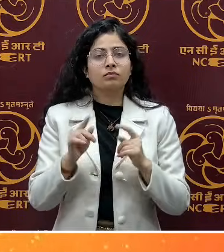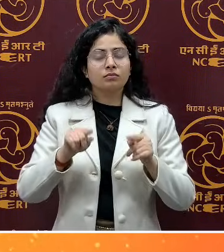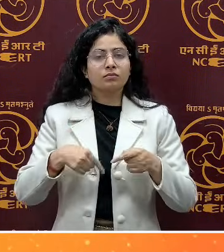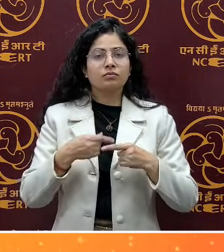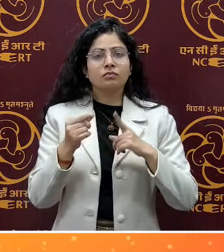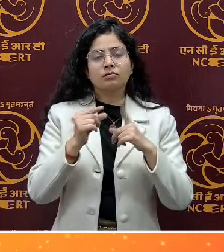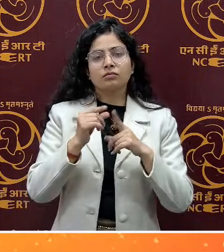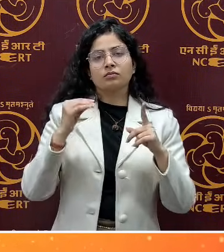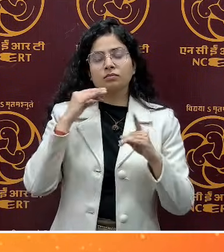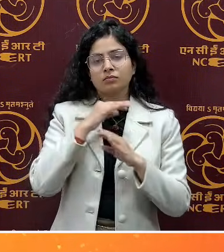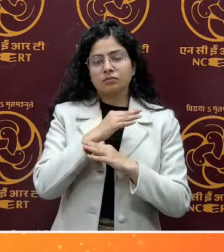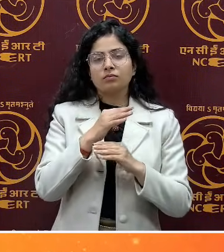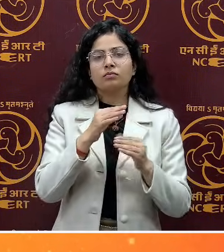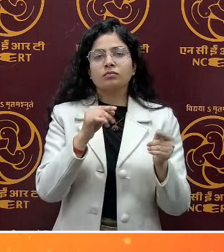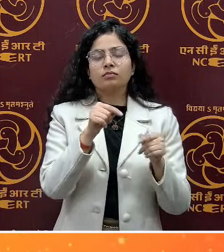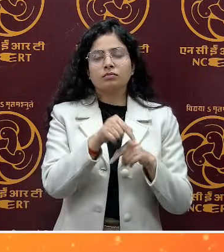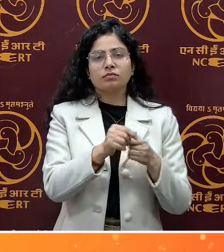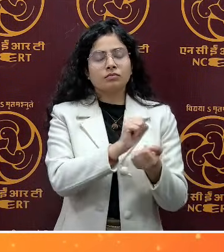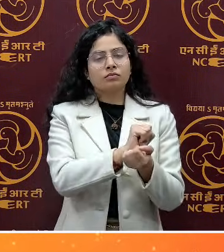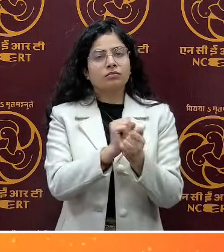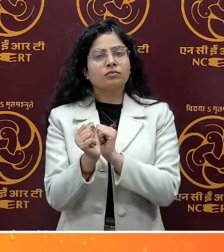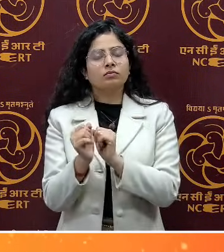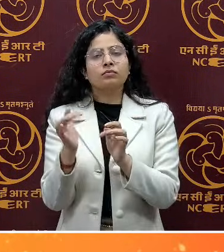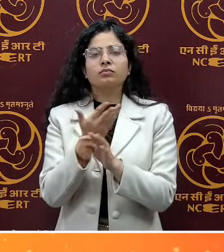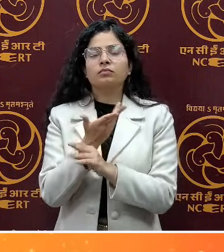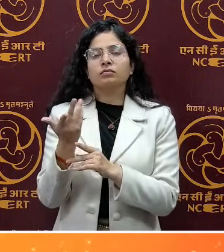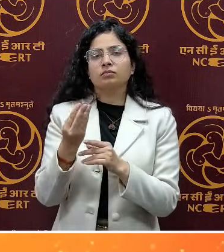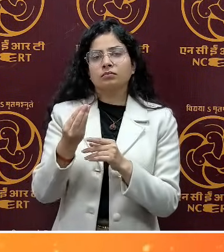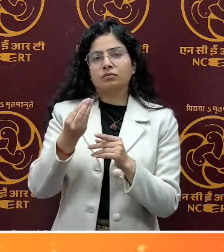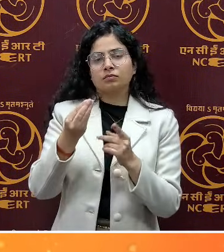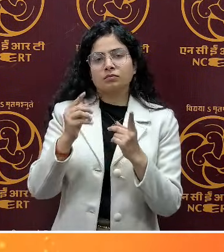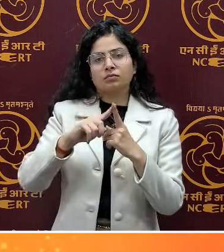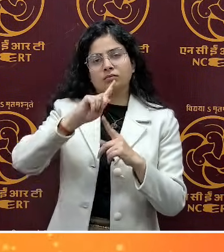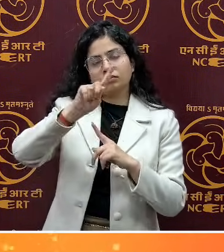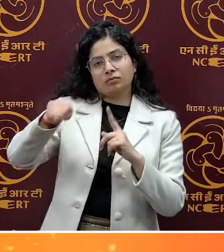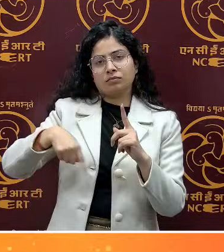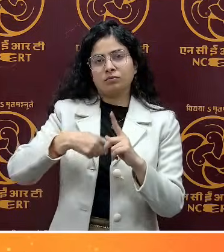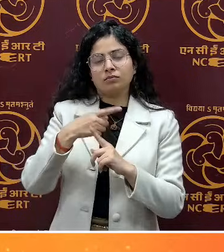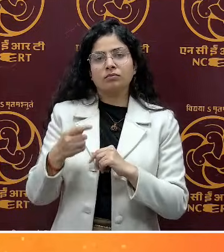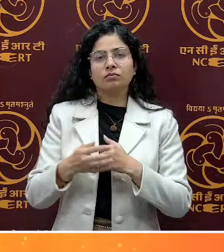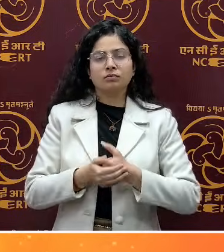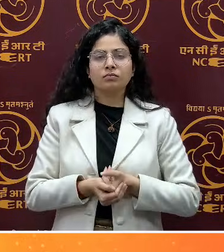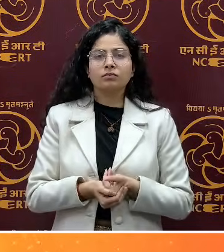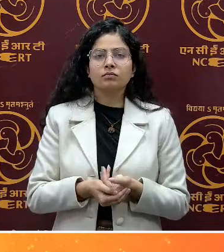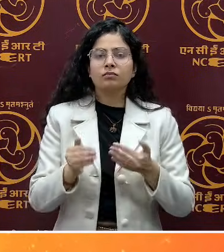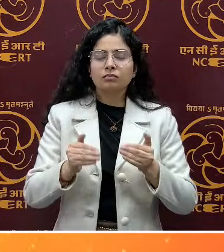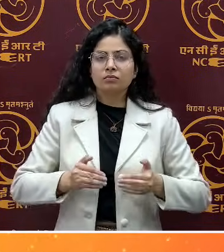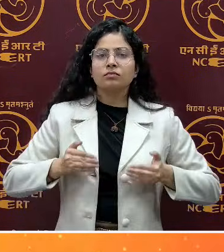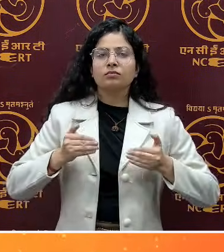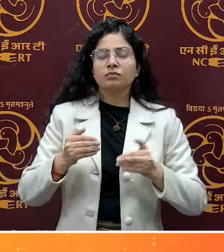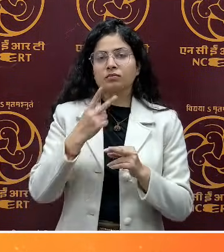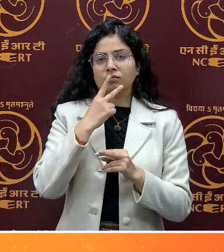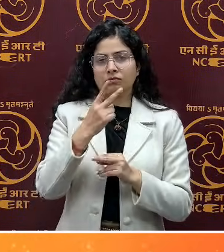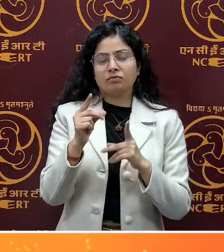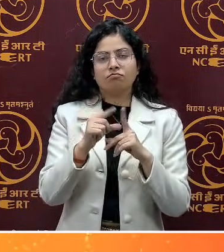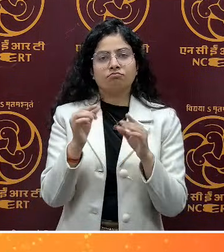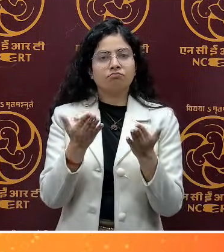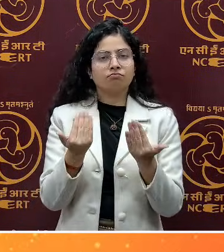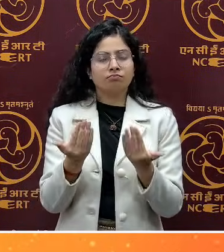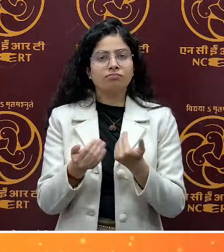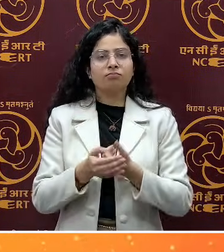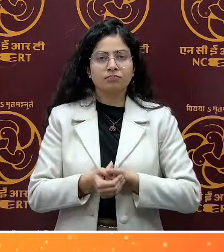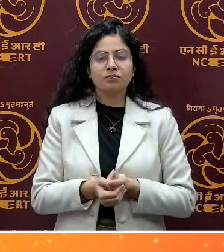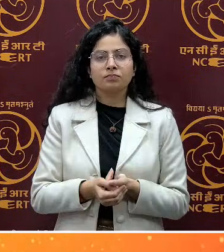and that pollution, that pollutant has turned, it came into our ecosystem. Further, if we see what we can do, we can